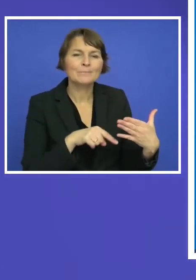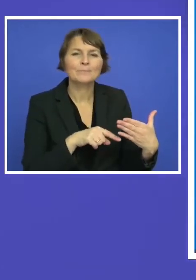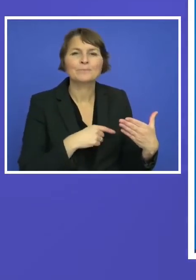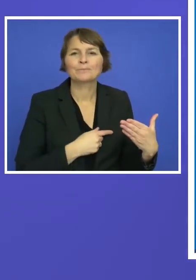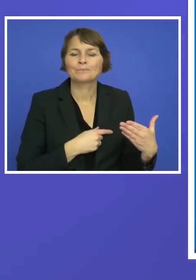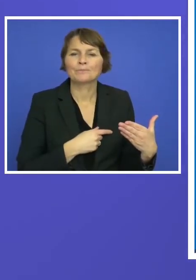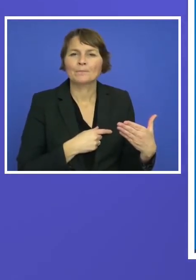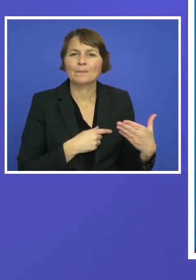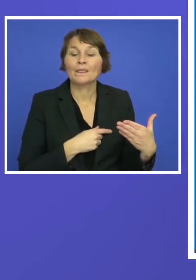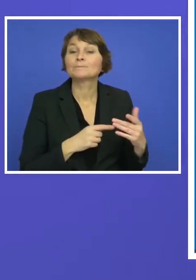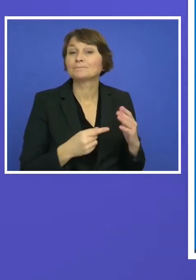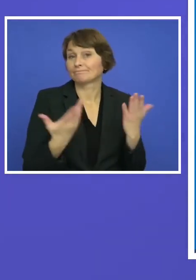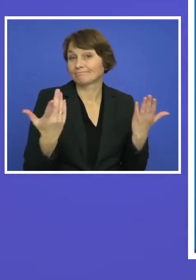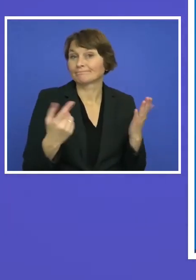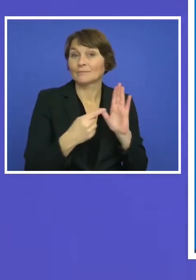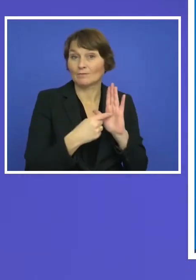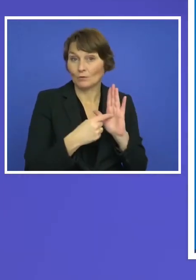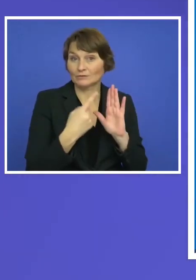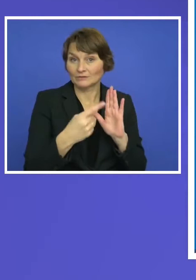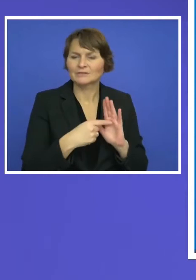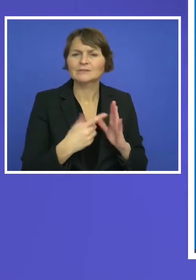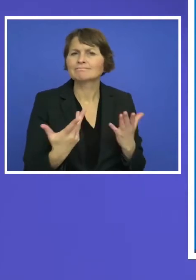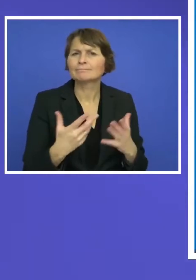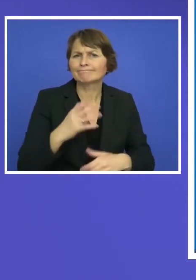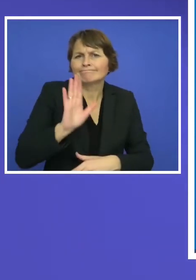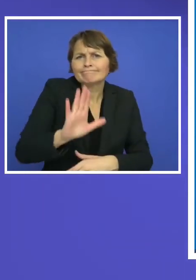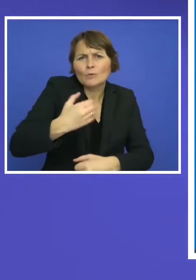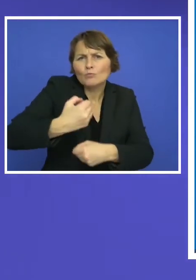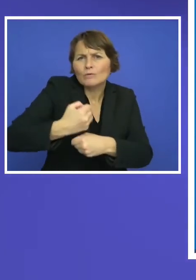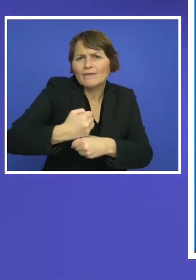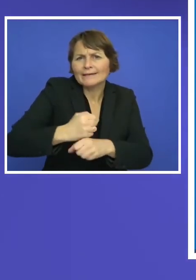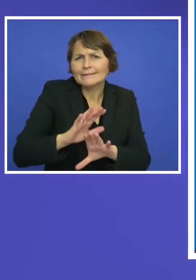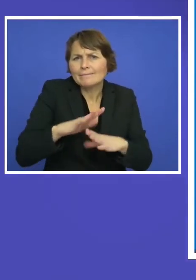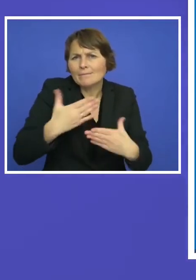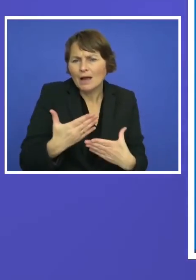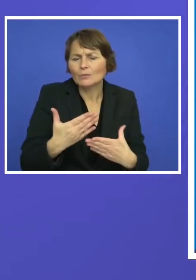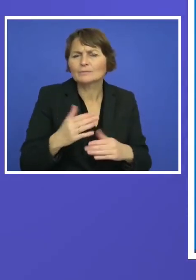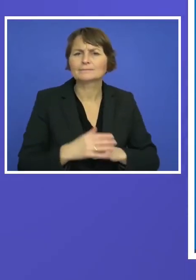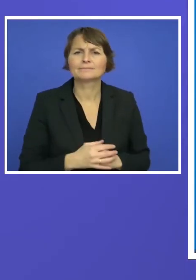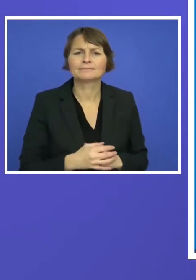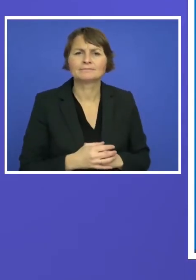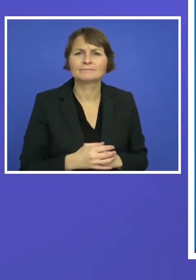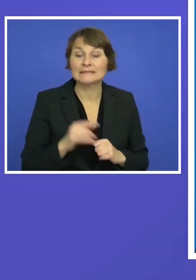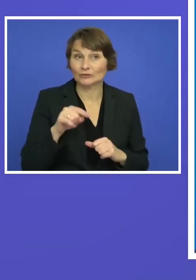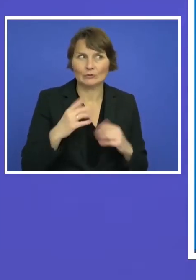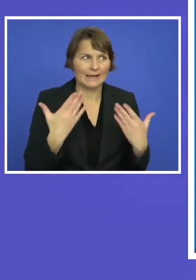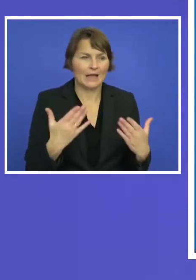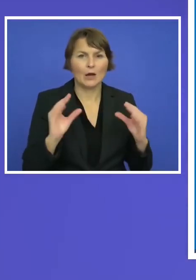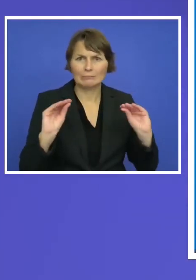the professional load is important because of the emergency situation and the fact that